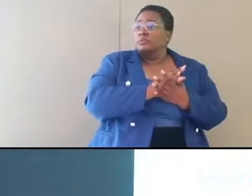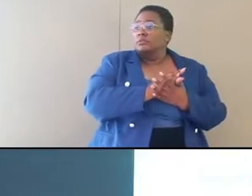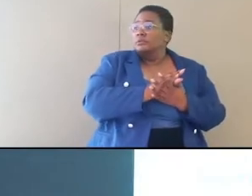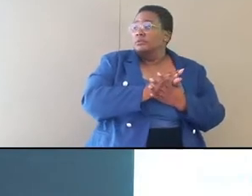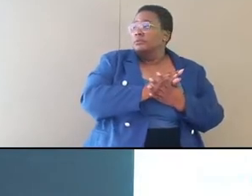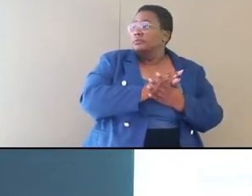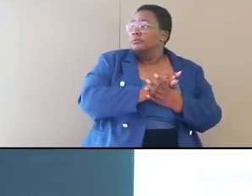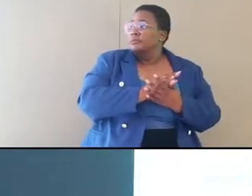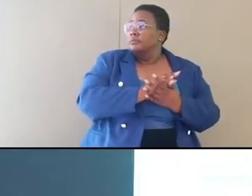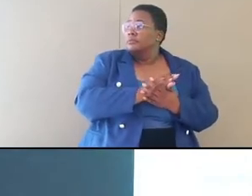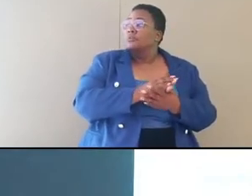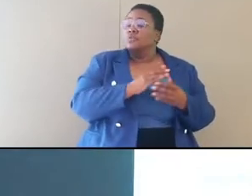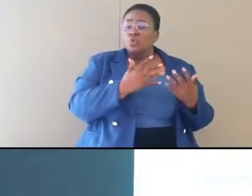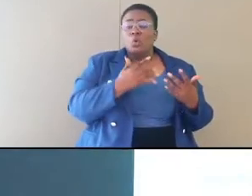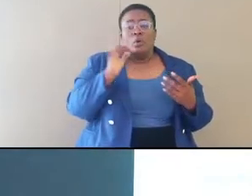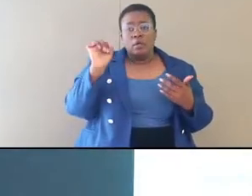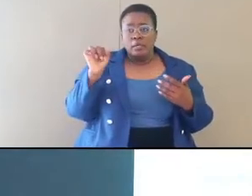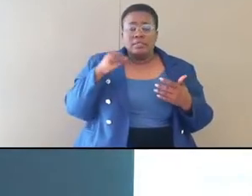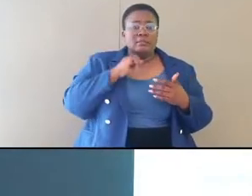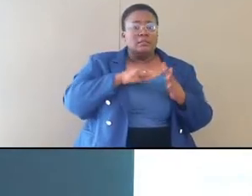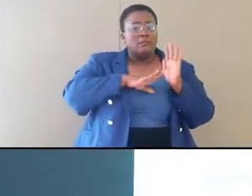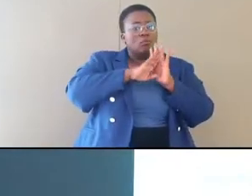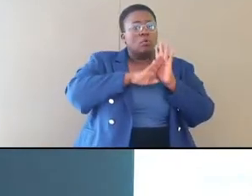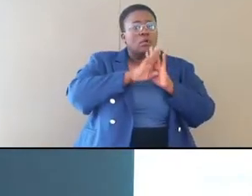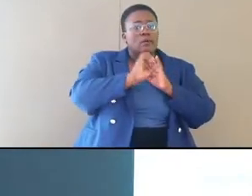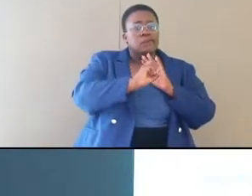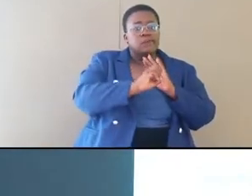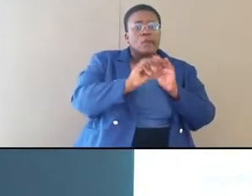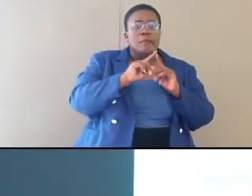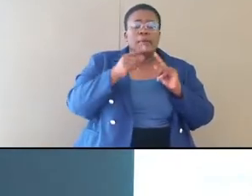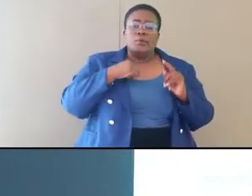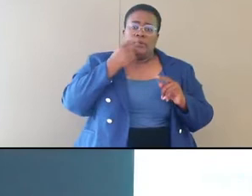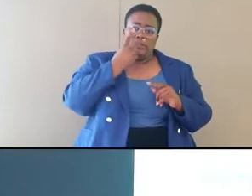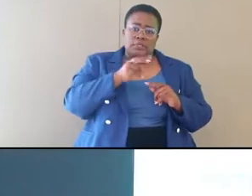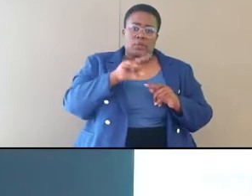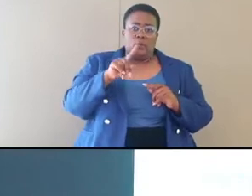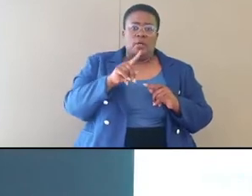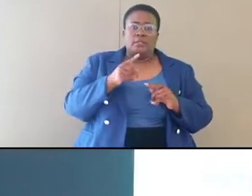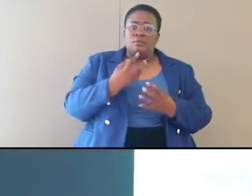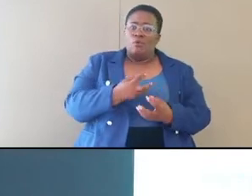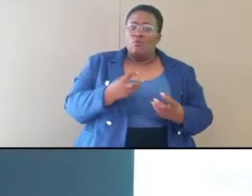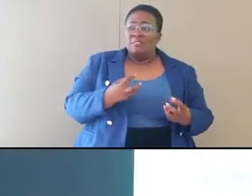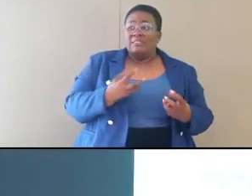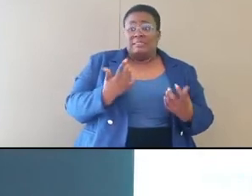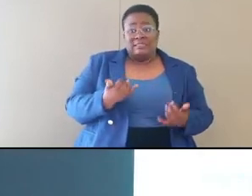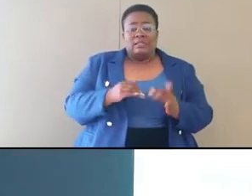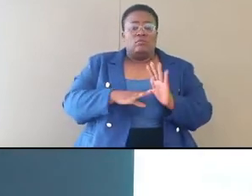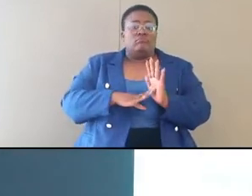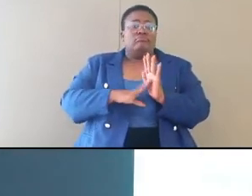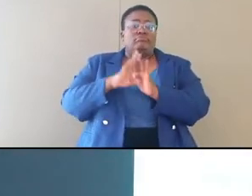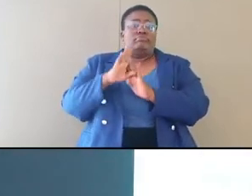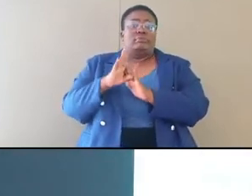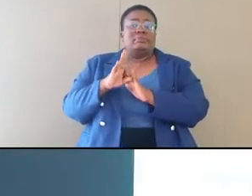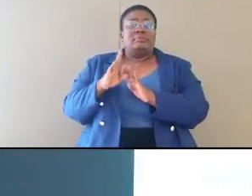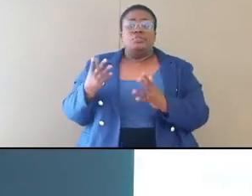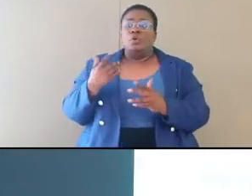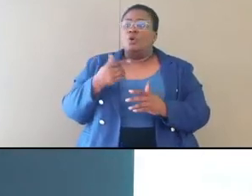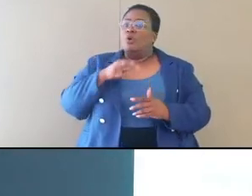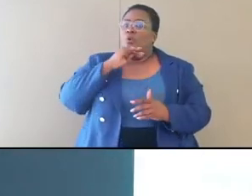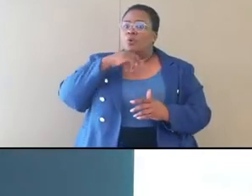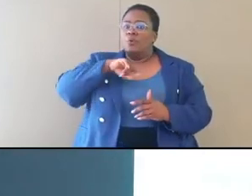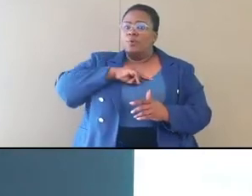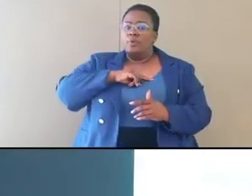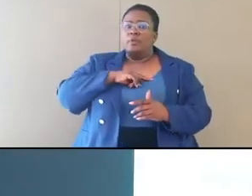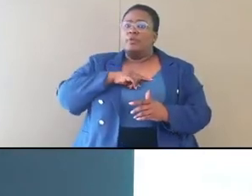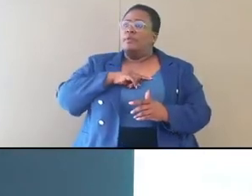And although there's progress in coverage, what we can see is that because the poverty is going up, we actually don't have progressive